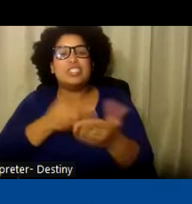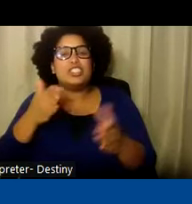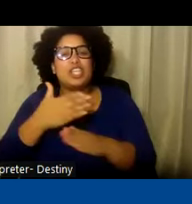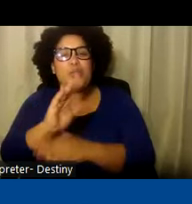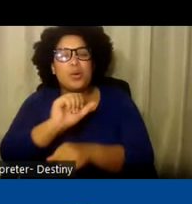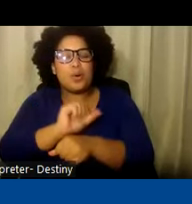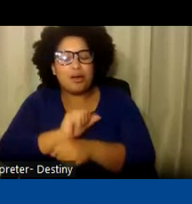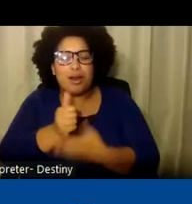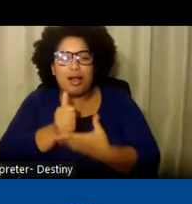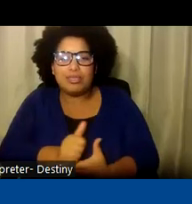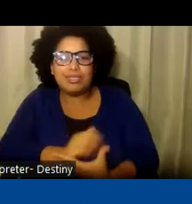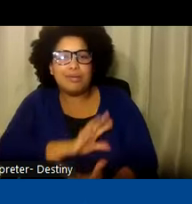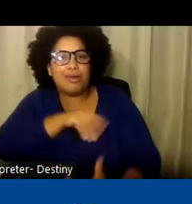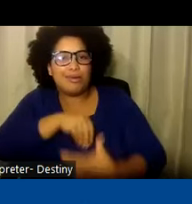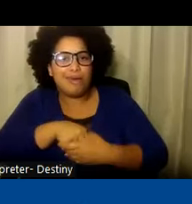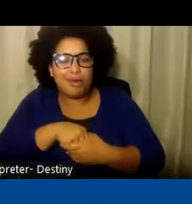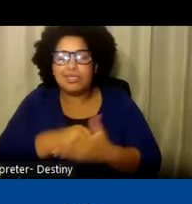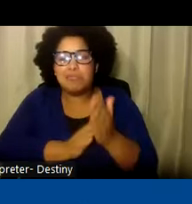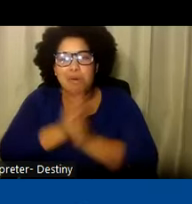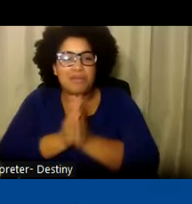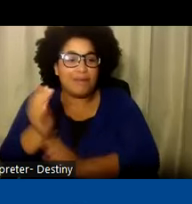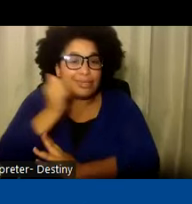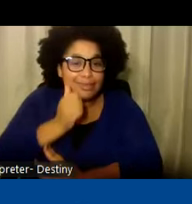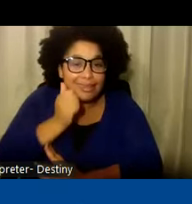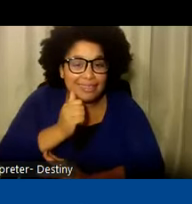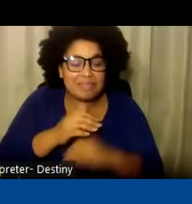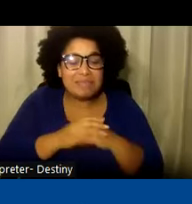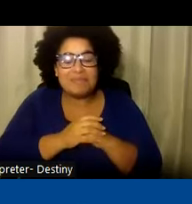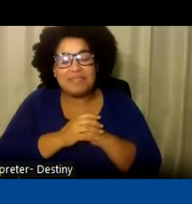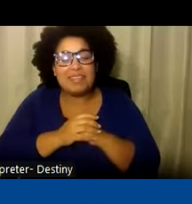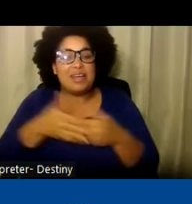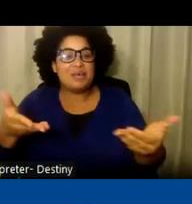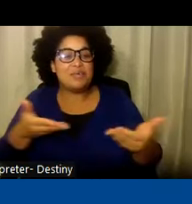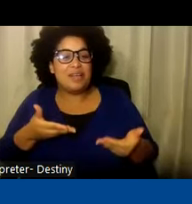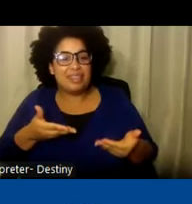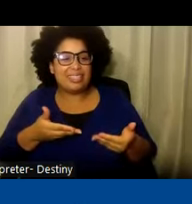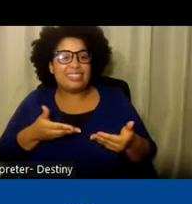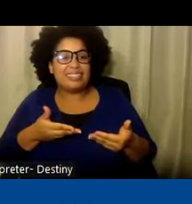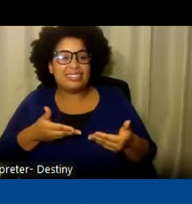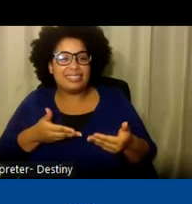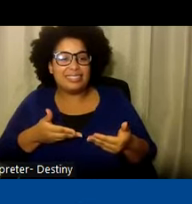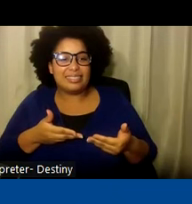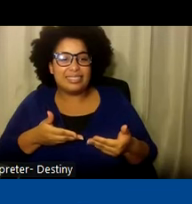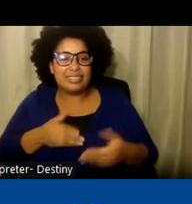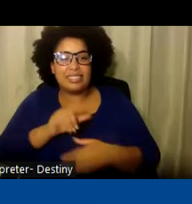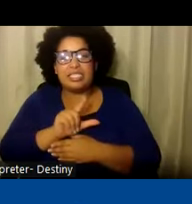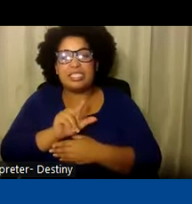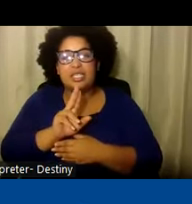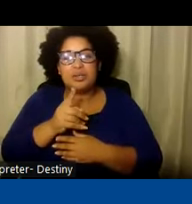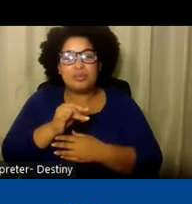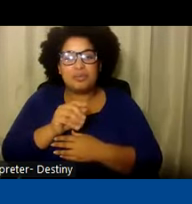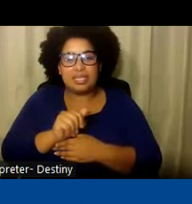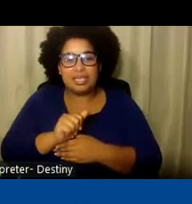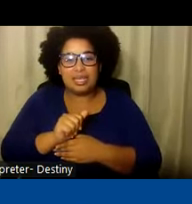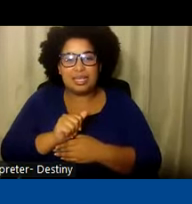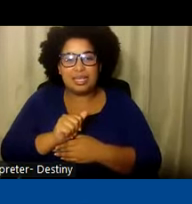them engaged and motivated each and every day. I would like to welcome to our panel discussion, Lupita C.A.,